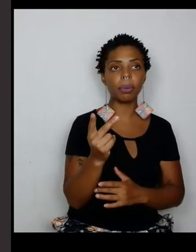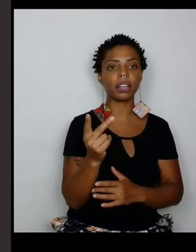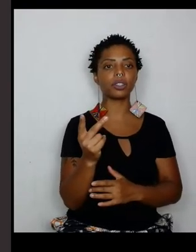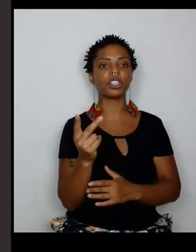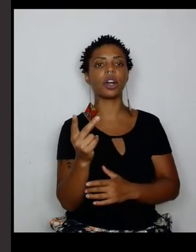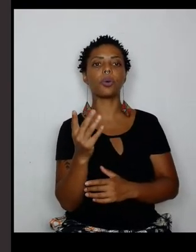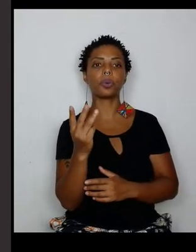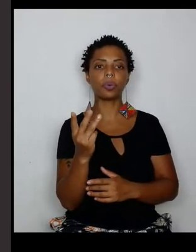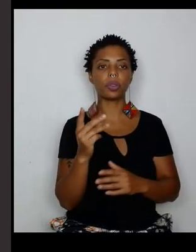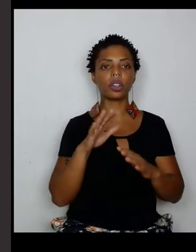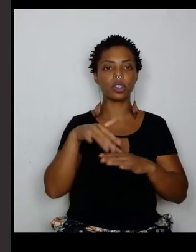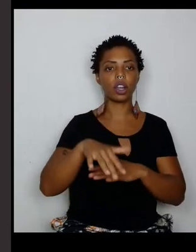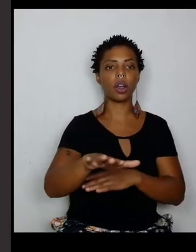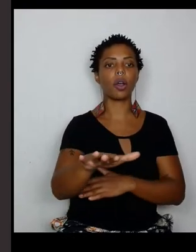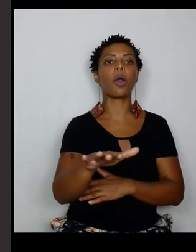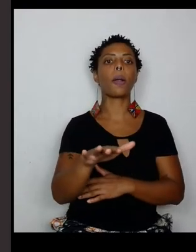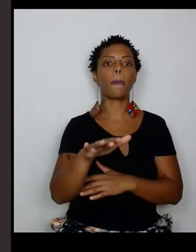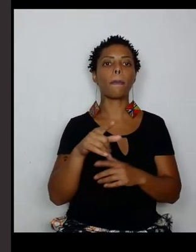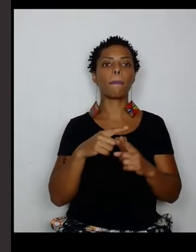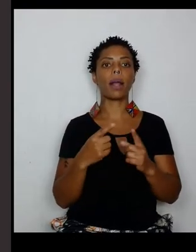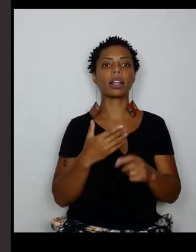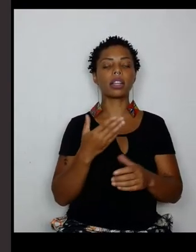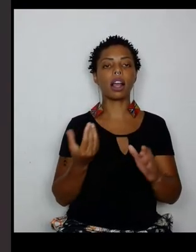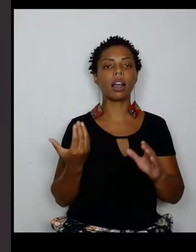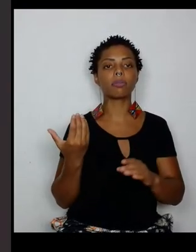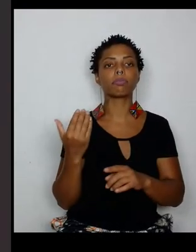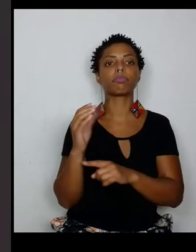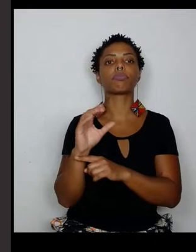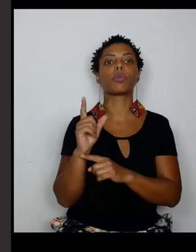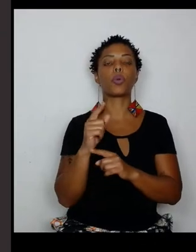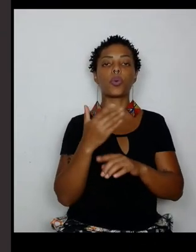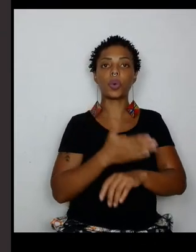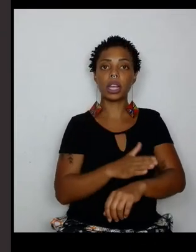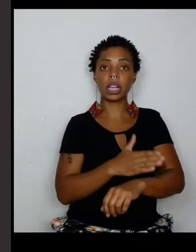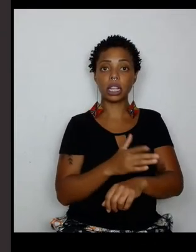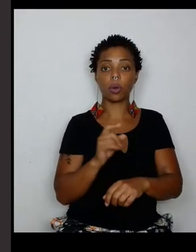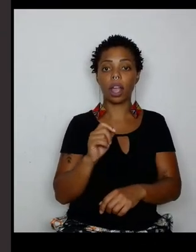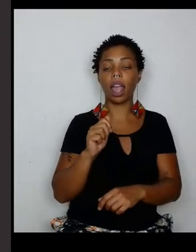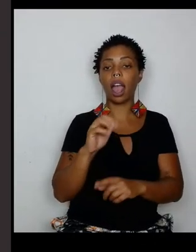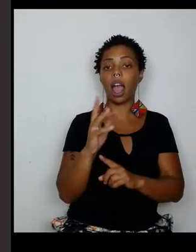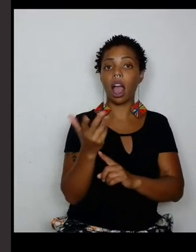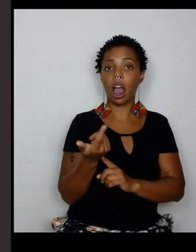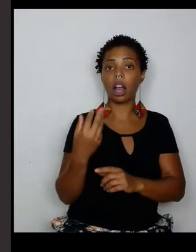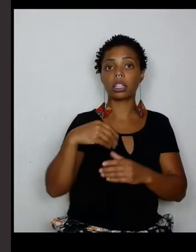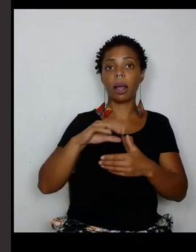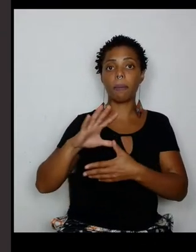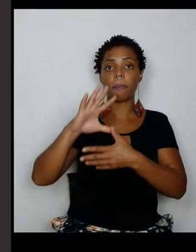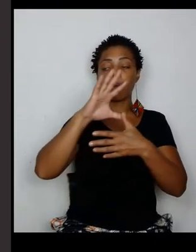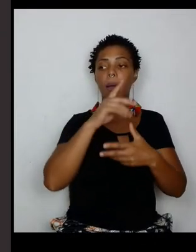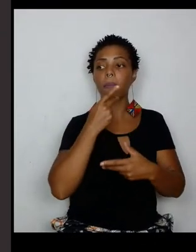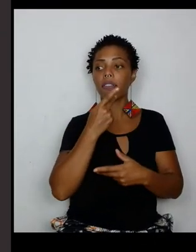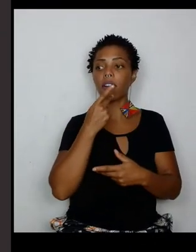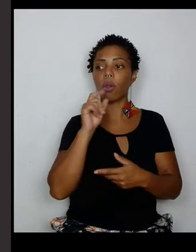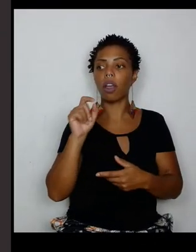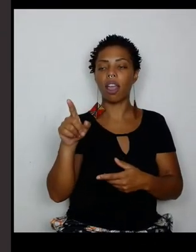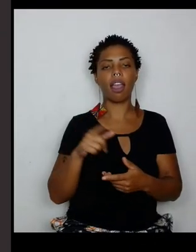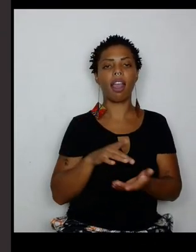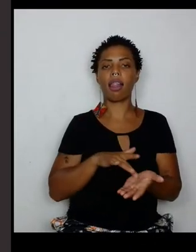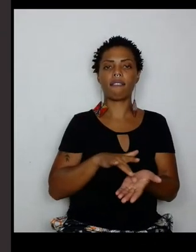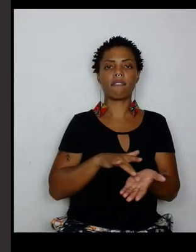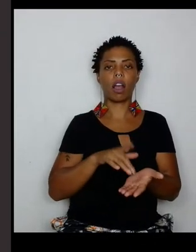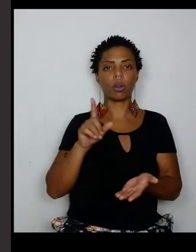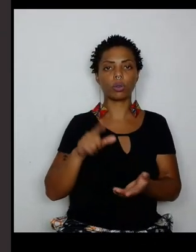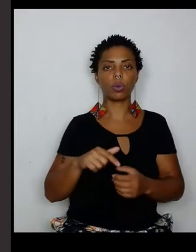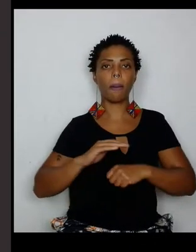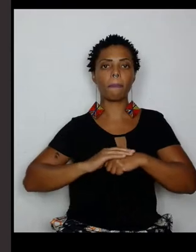logan in art in america claiming he was essentially a fraud and a pedophile go against best ideas she claimed particularly